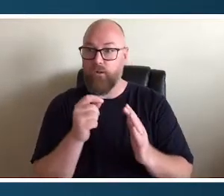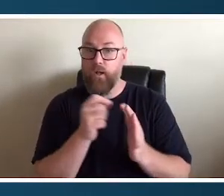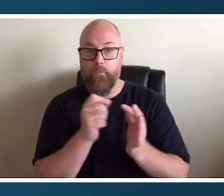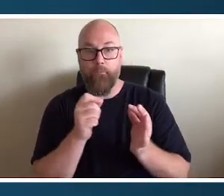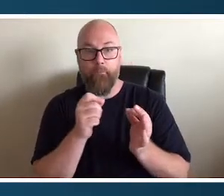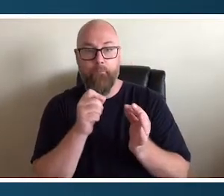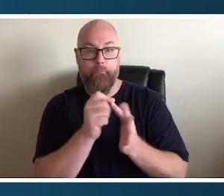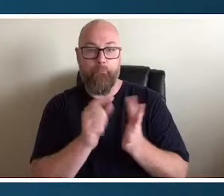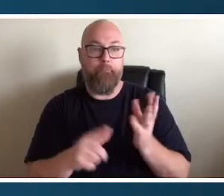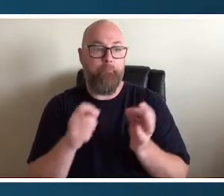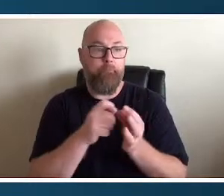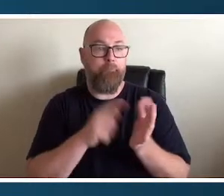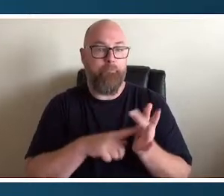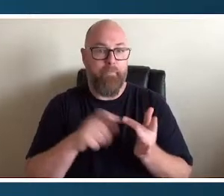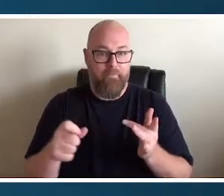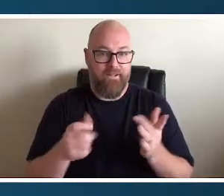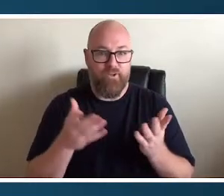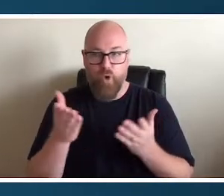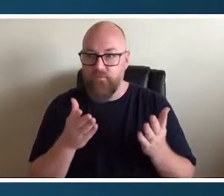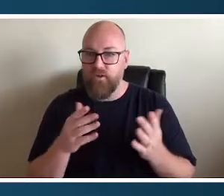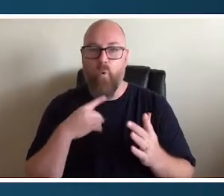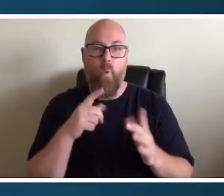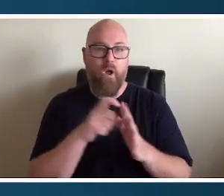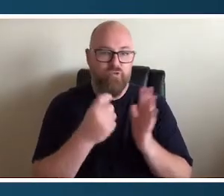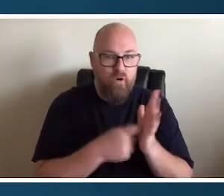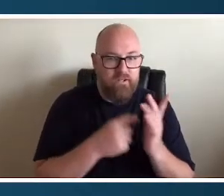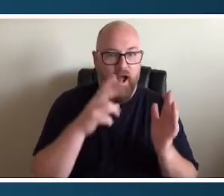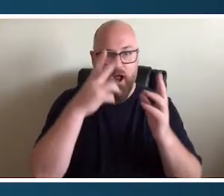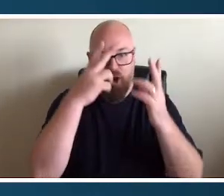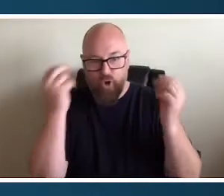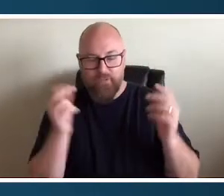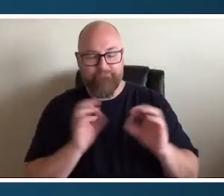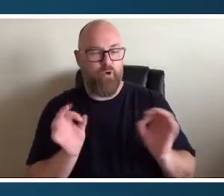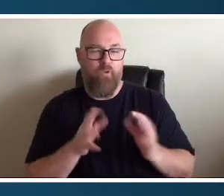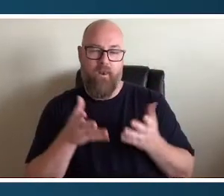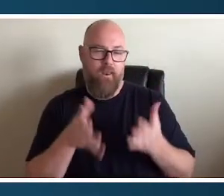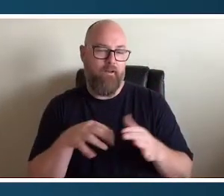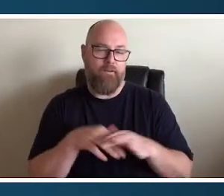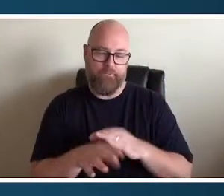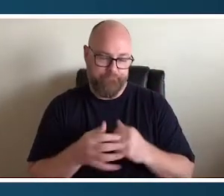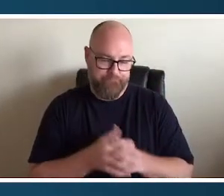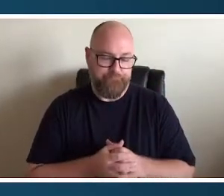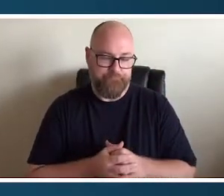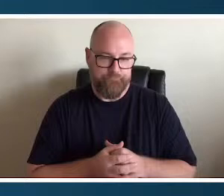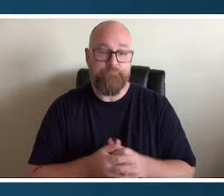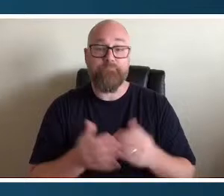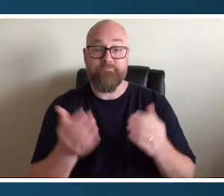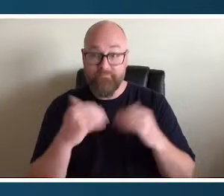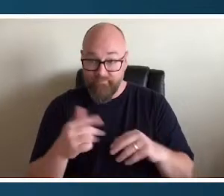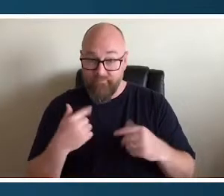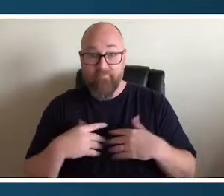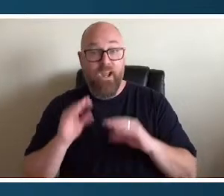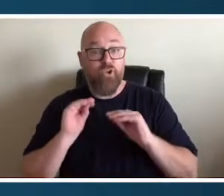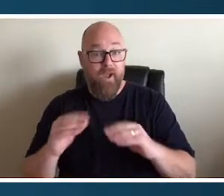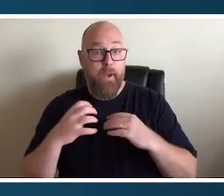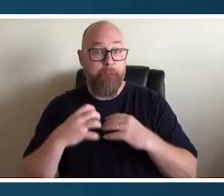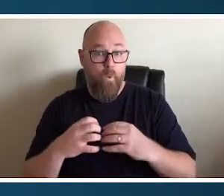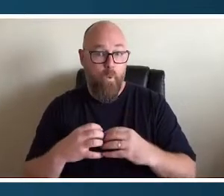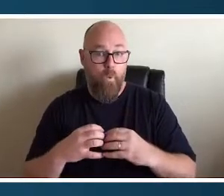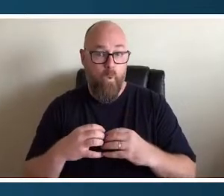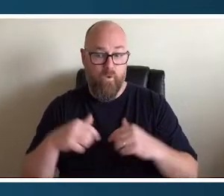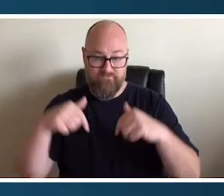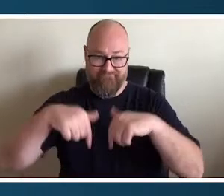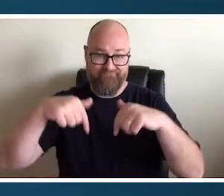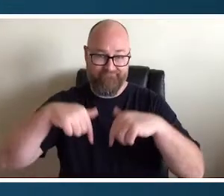these programs. The second thing overall and in general to address brain drain is to train more in the domestic market. If you train